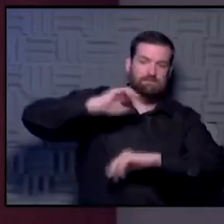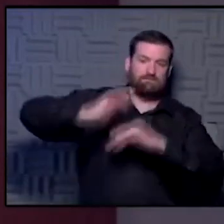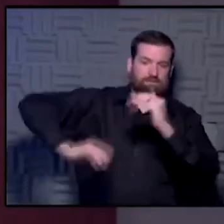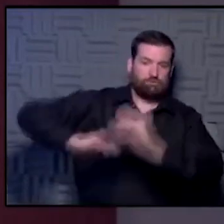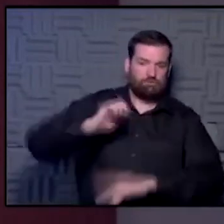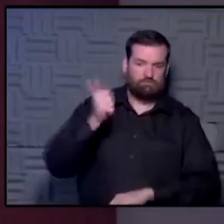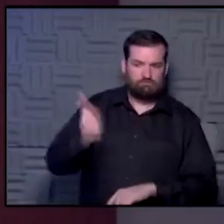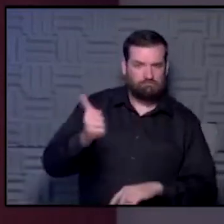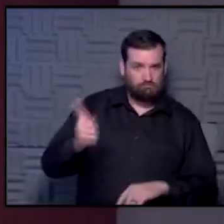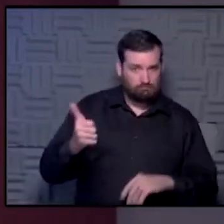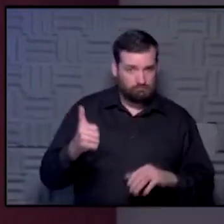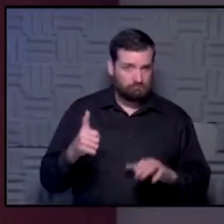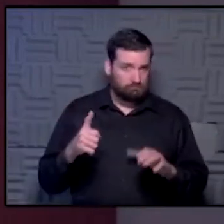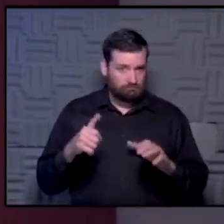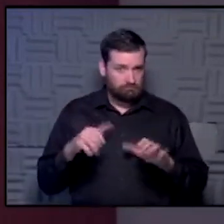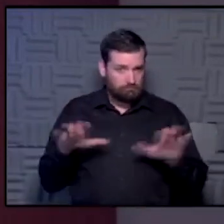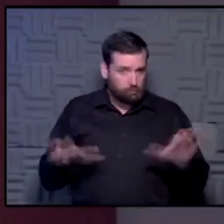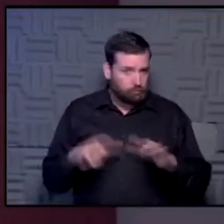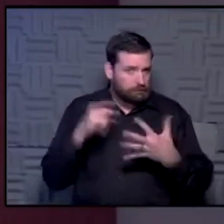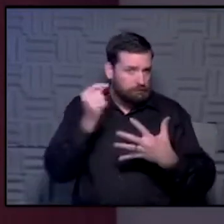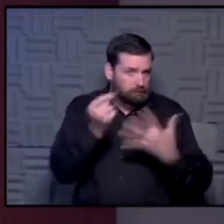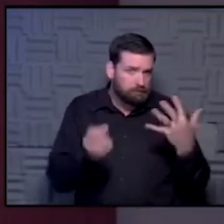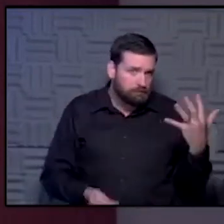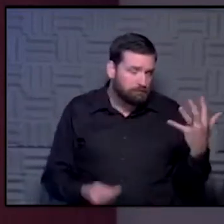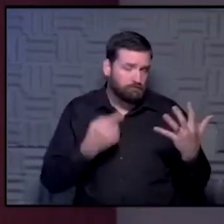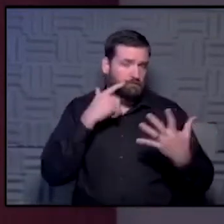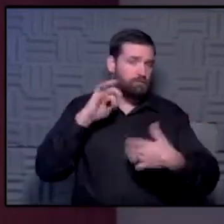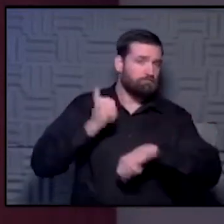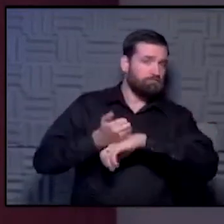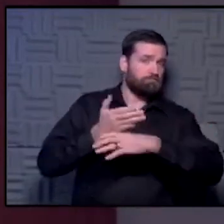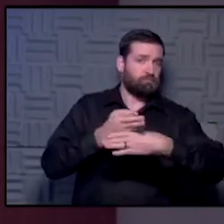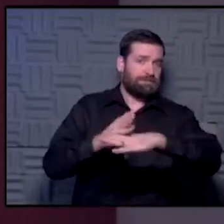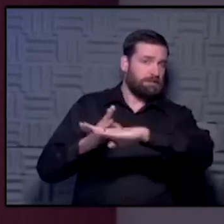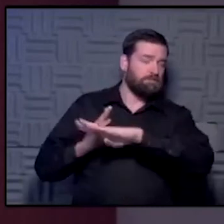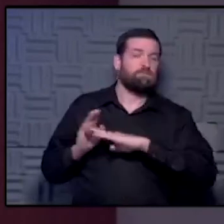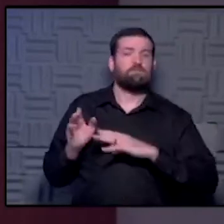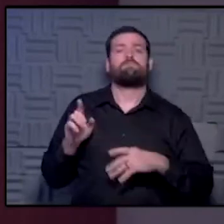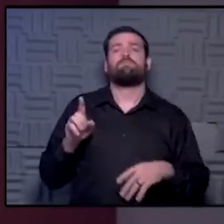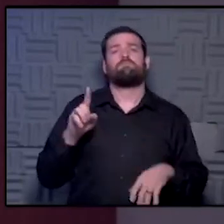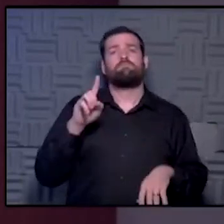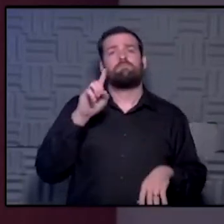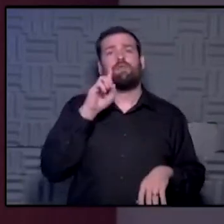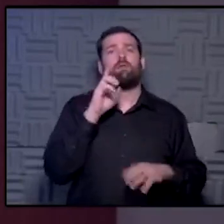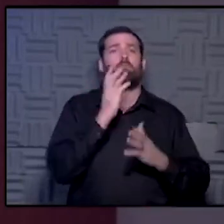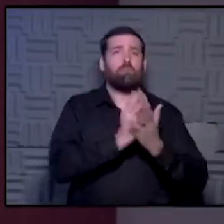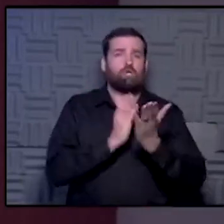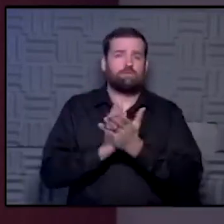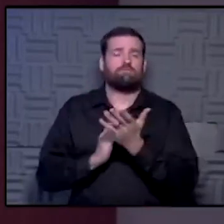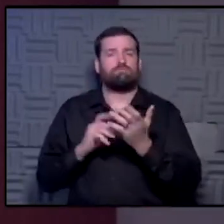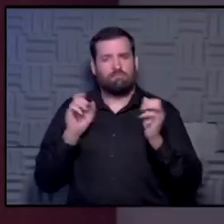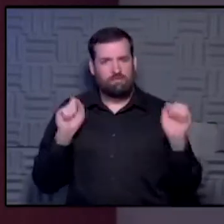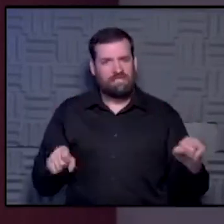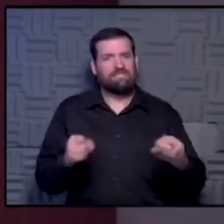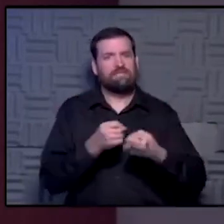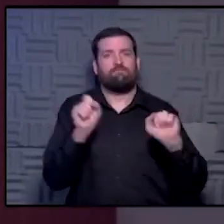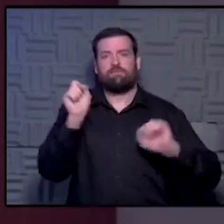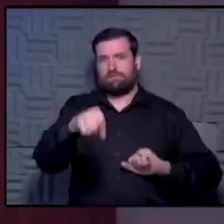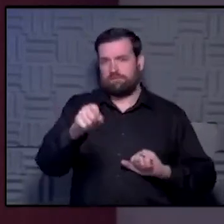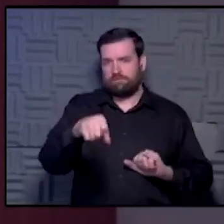getting it done if they're doing what the safeguards they have in place. So I do think there are elements of it that can be done safely, but